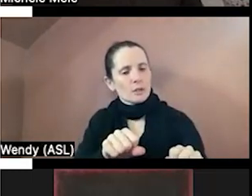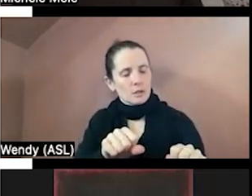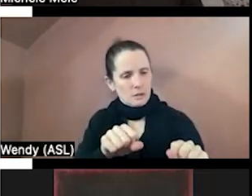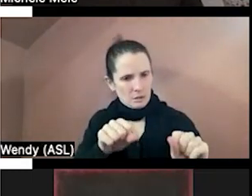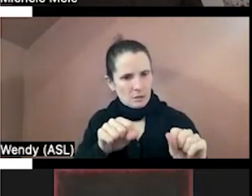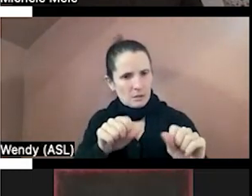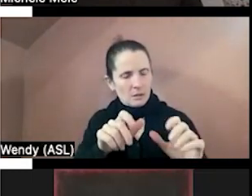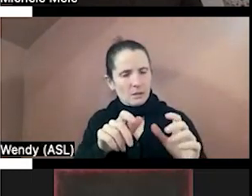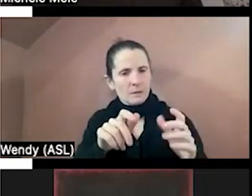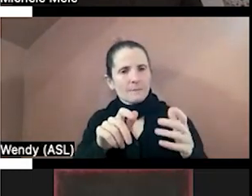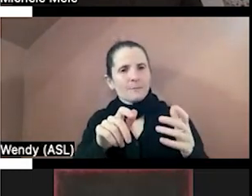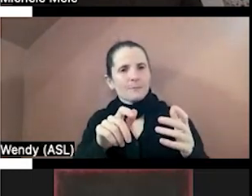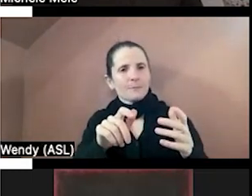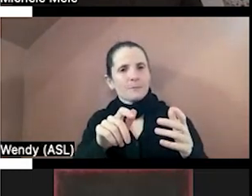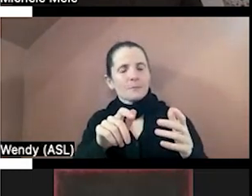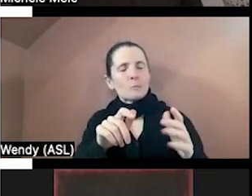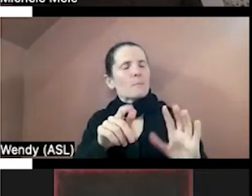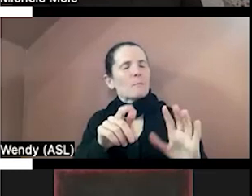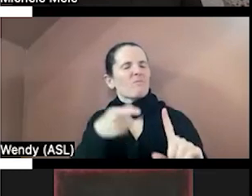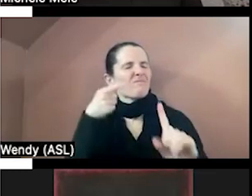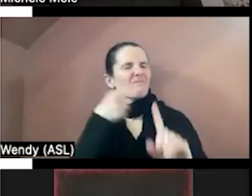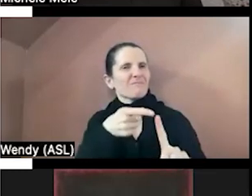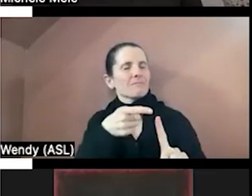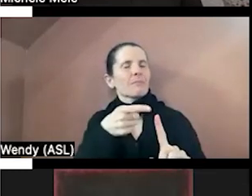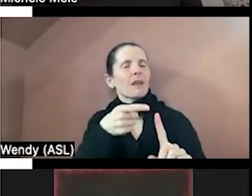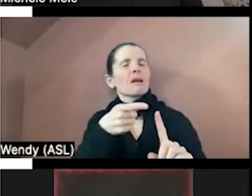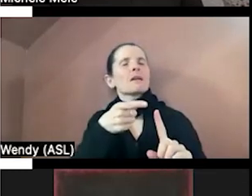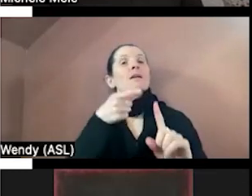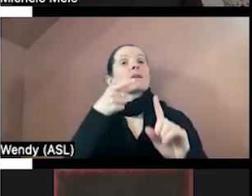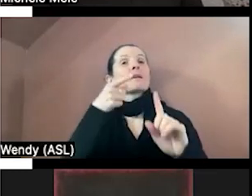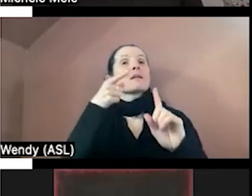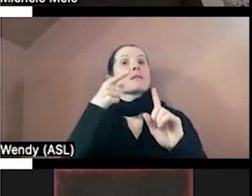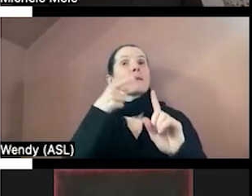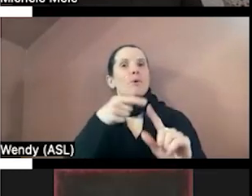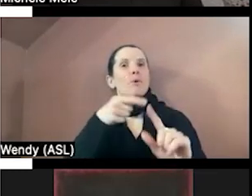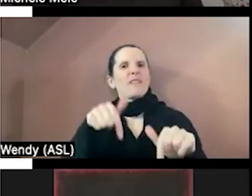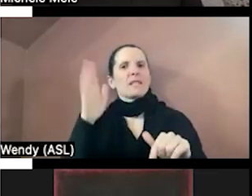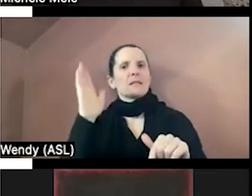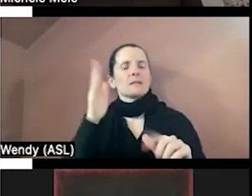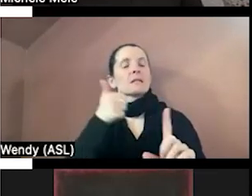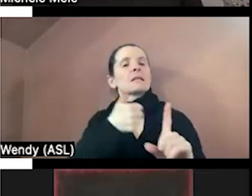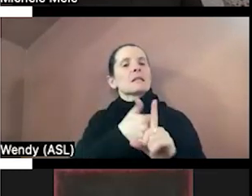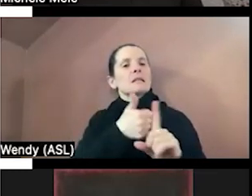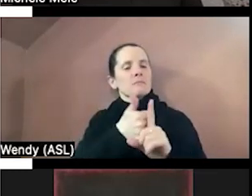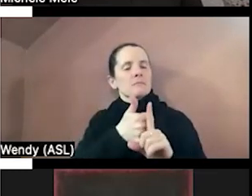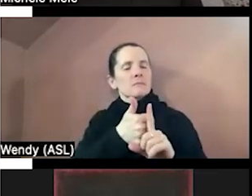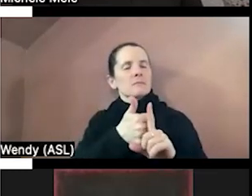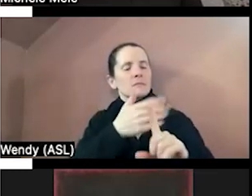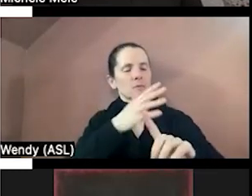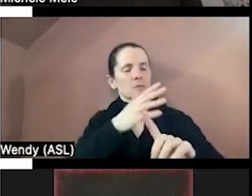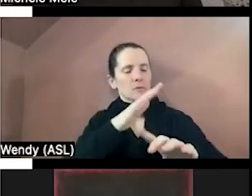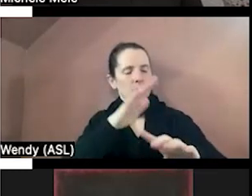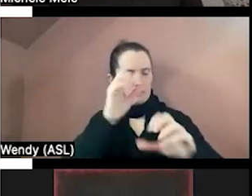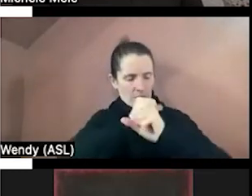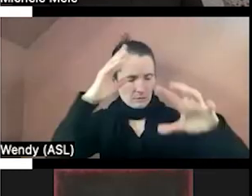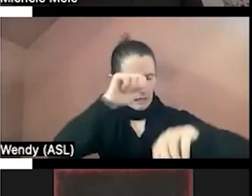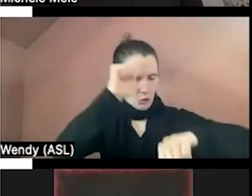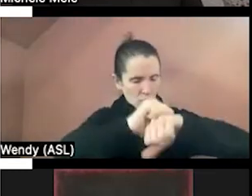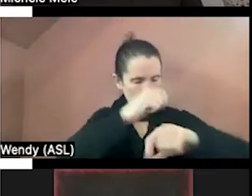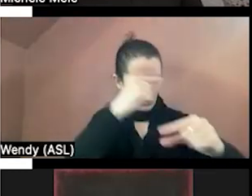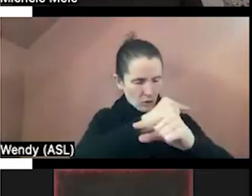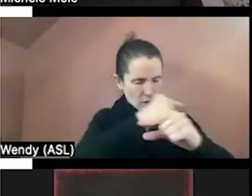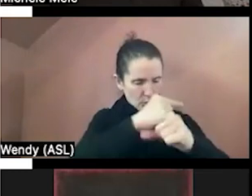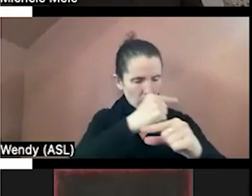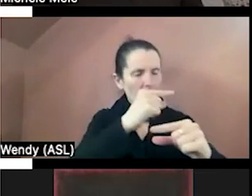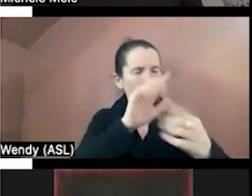the main word from this talk, from this seminar. He could abstract from the concreteness of geometry and fly